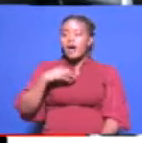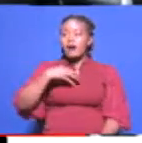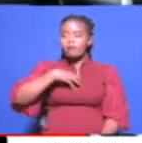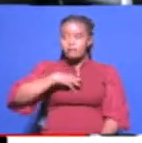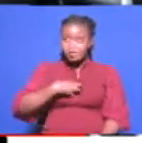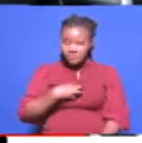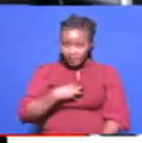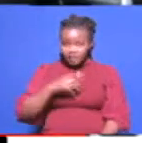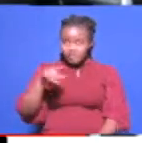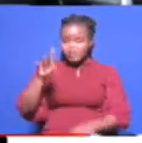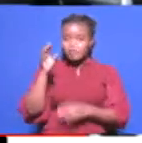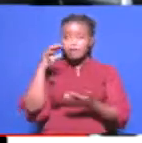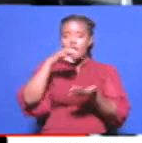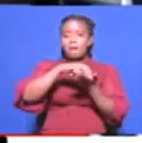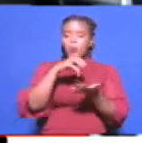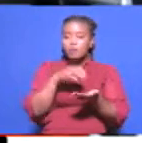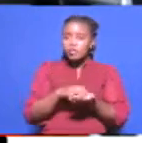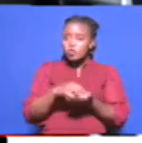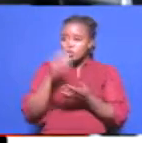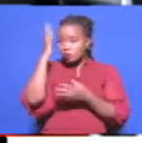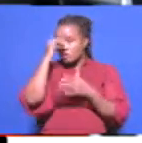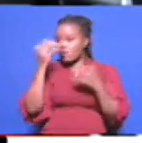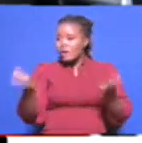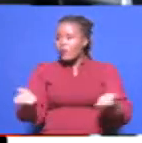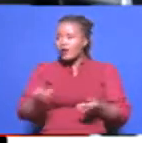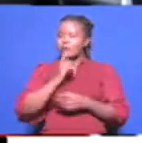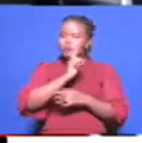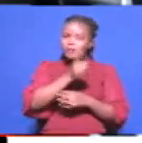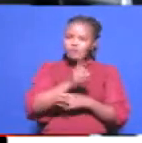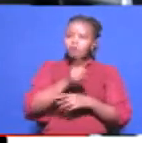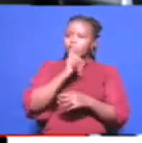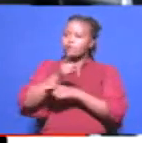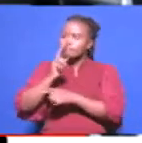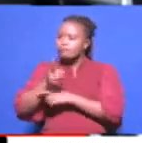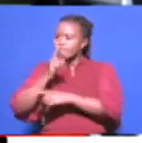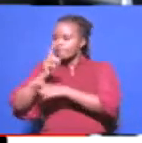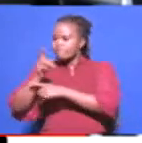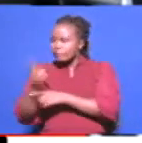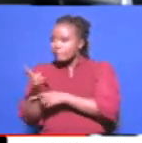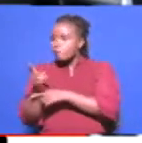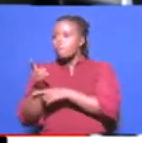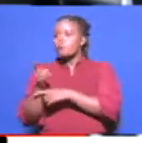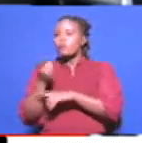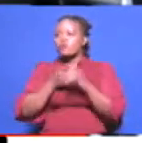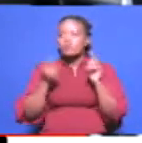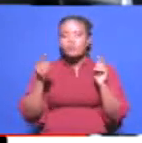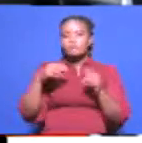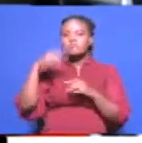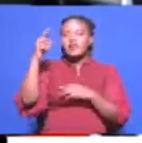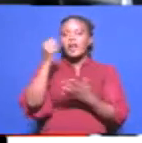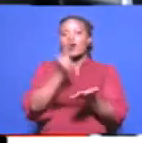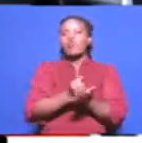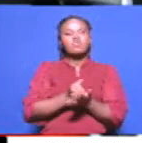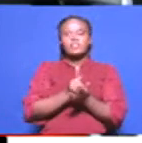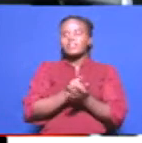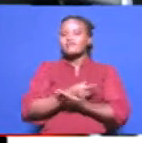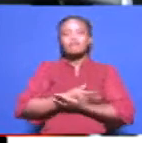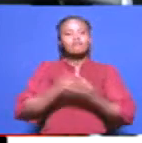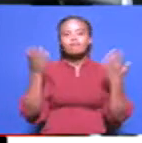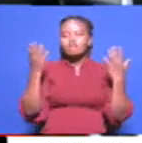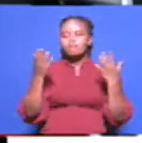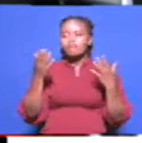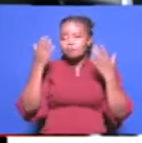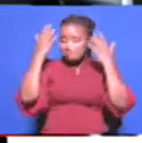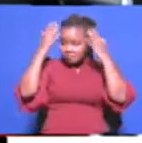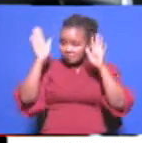position because of the intimidation he is getting from higher offices, whatever higher offices